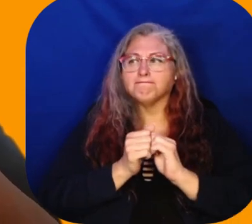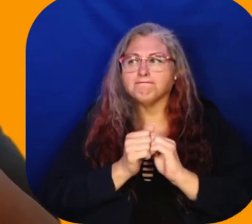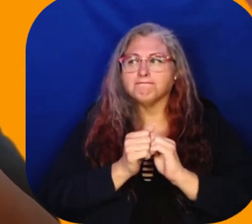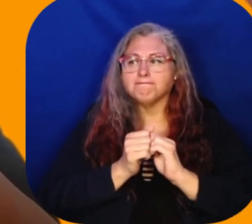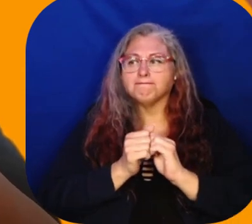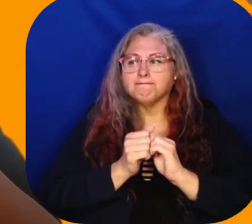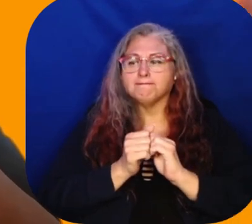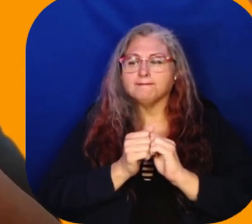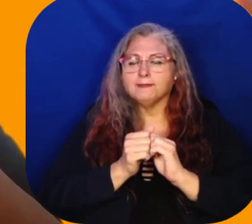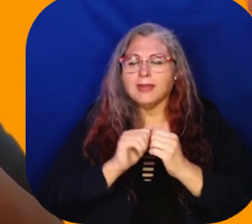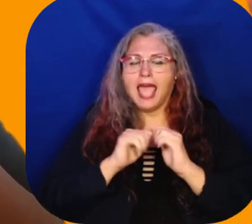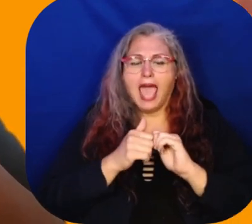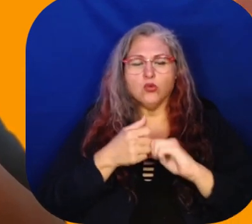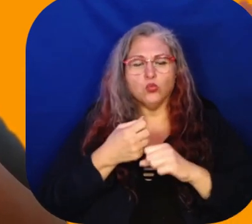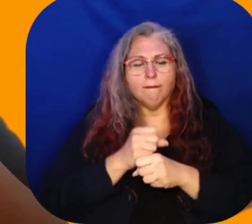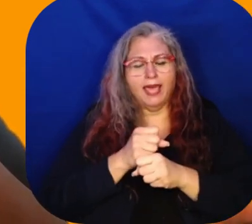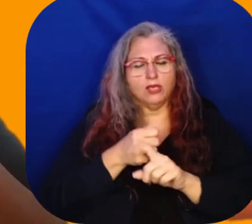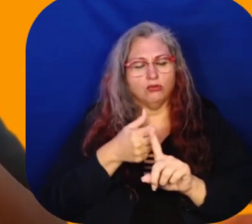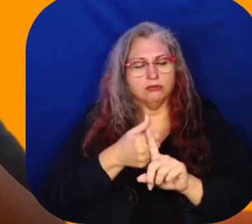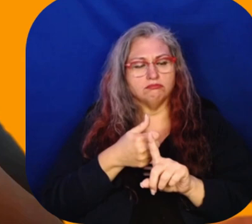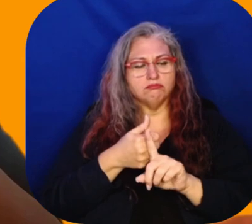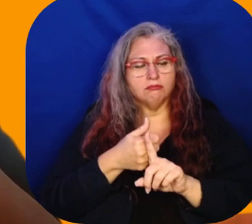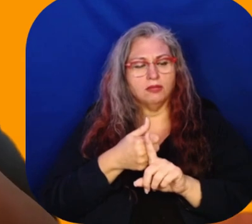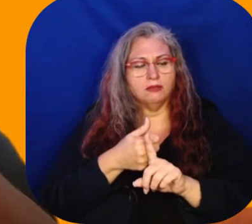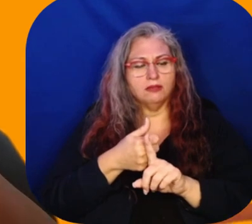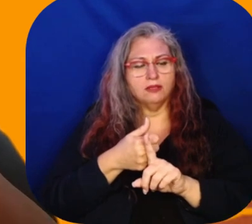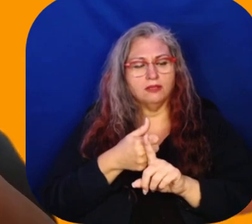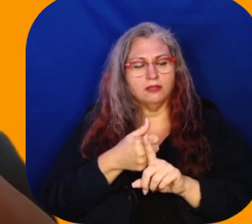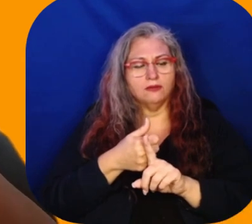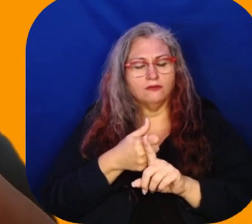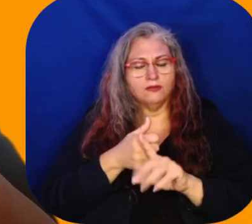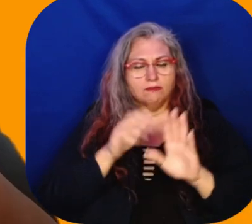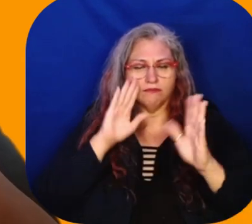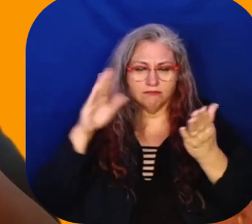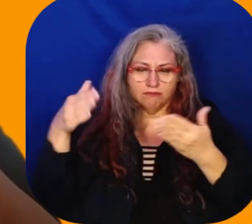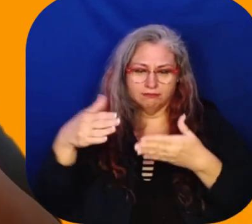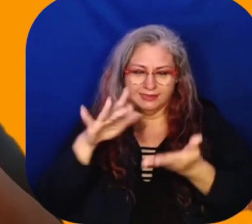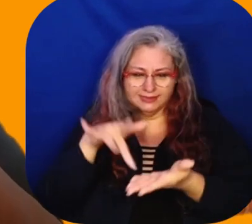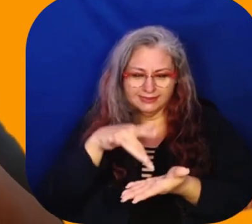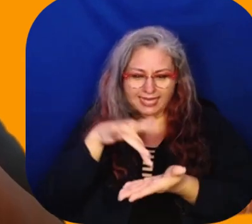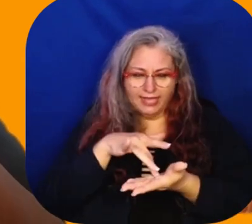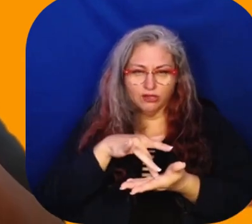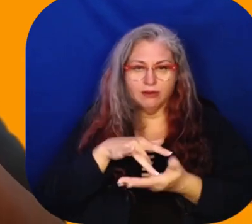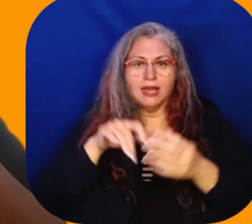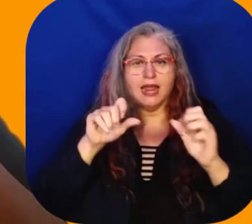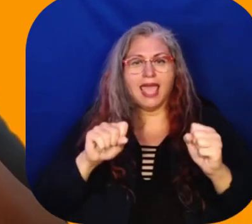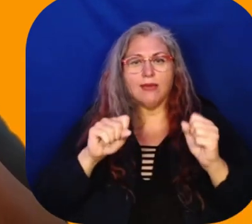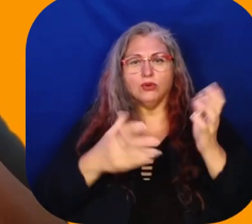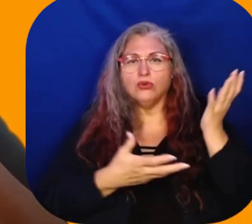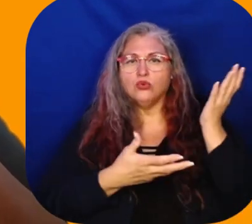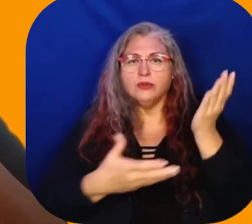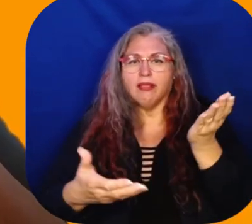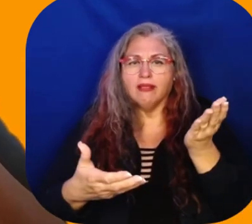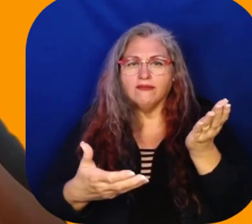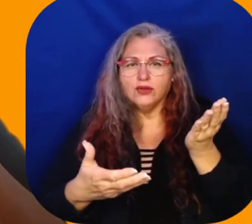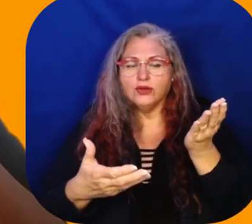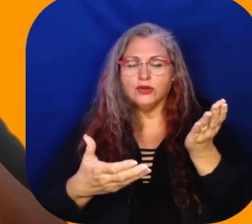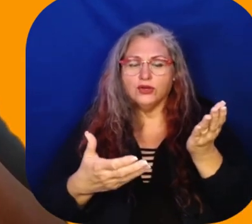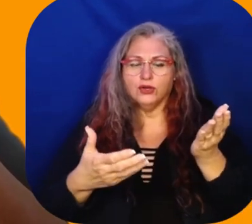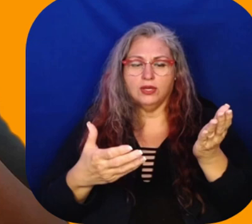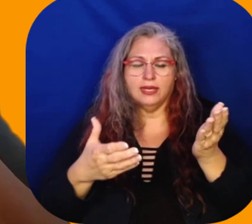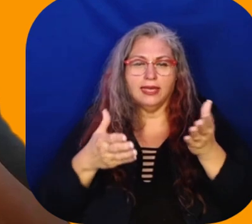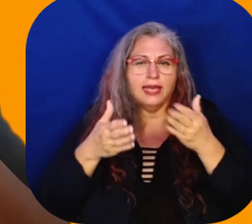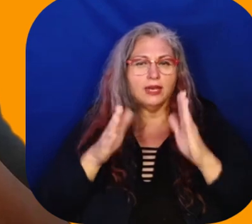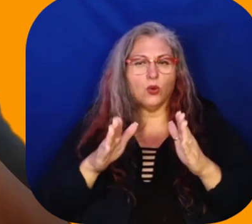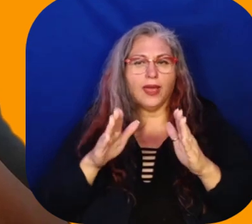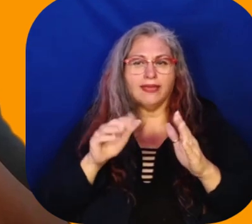make yourself centered and be able to deliver that in a way that is not